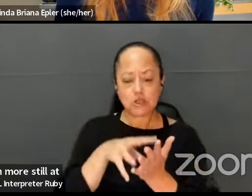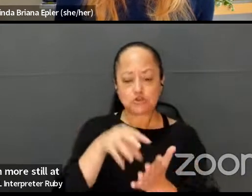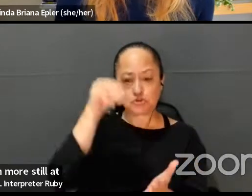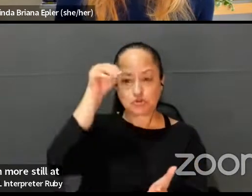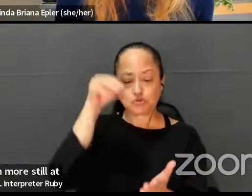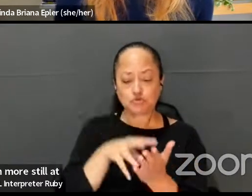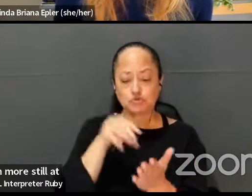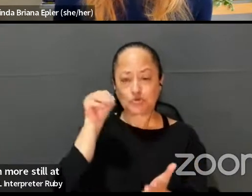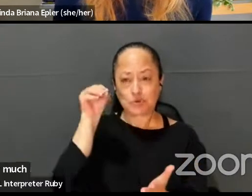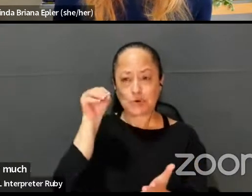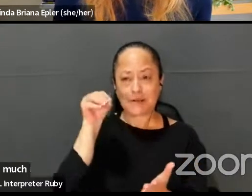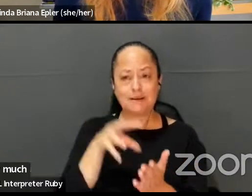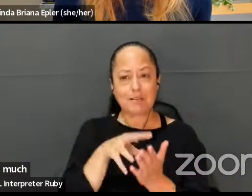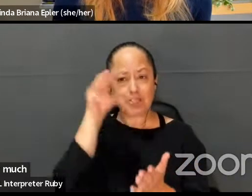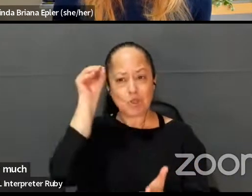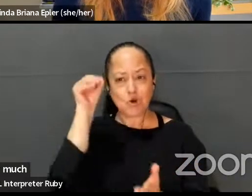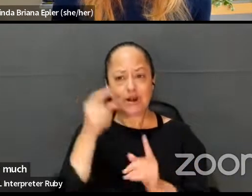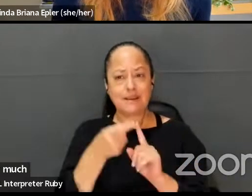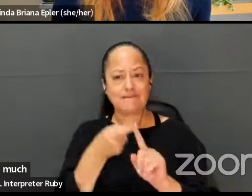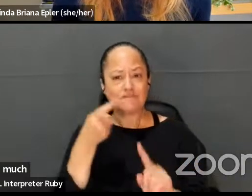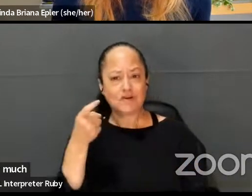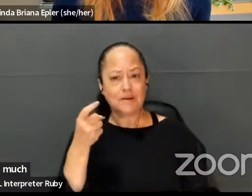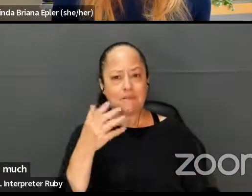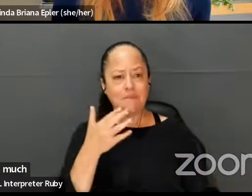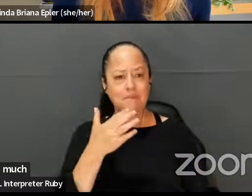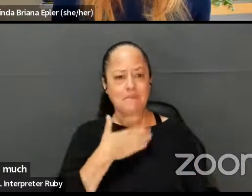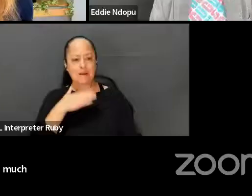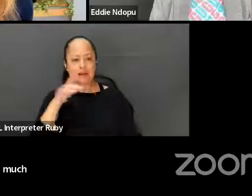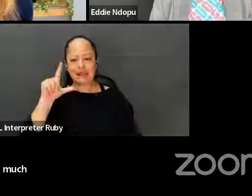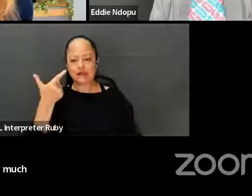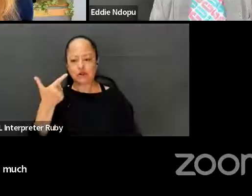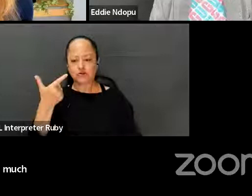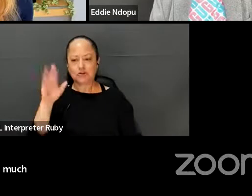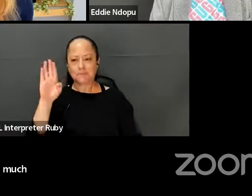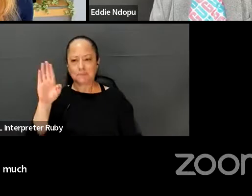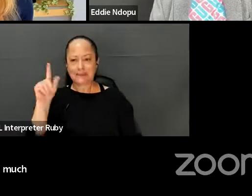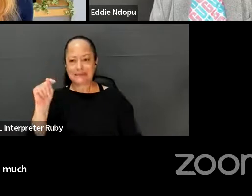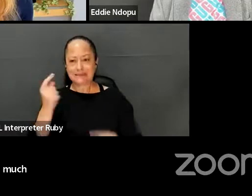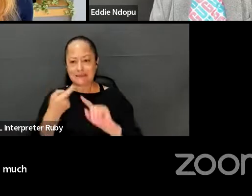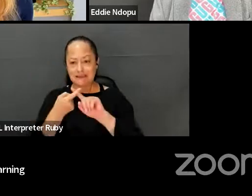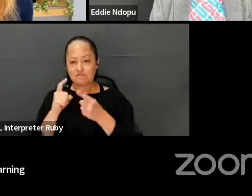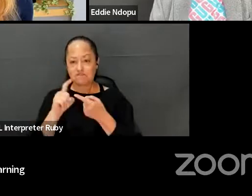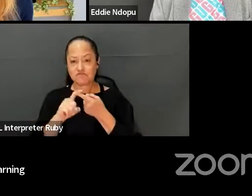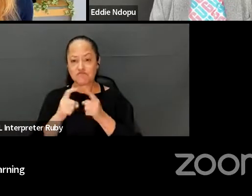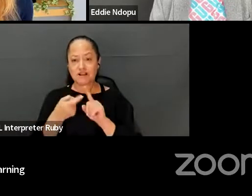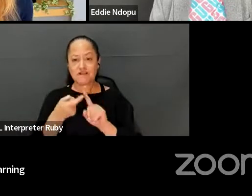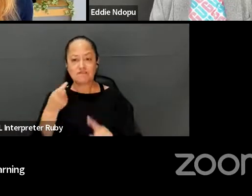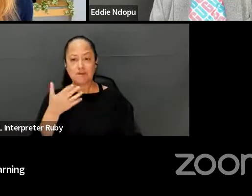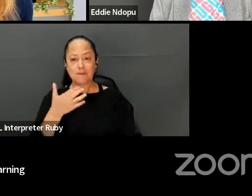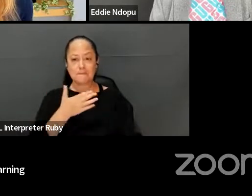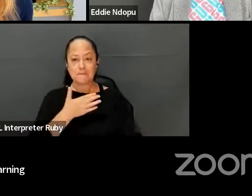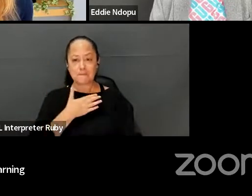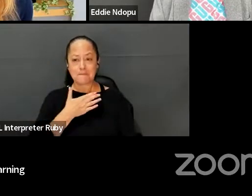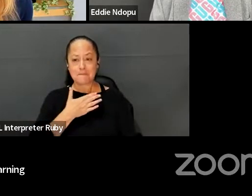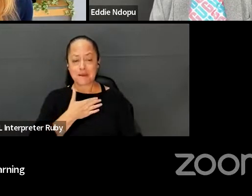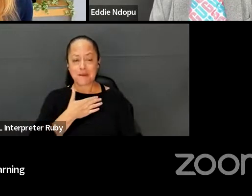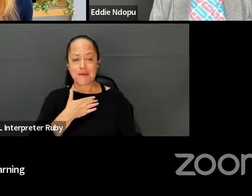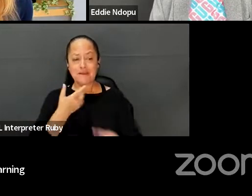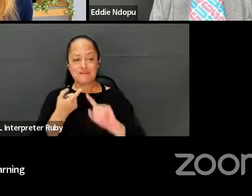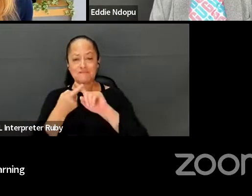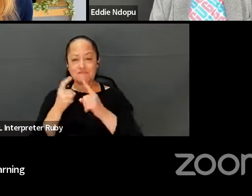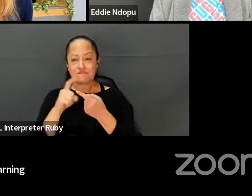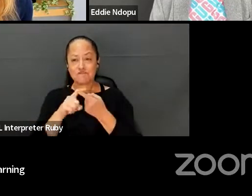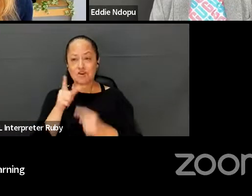learning from my LGBT friends, from my friends who